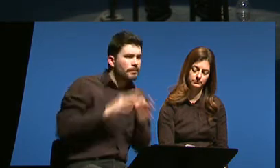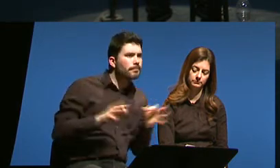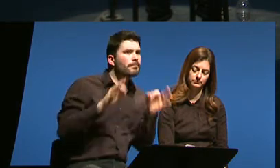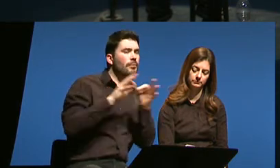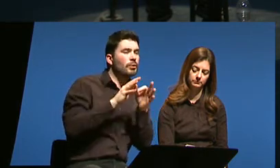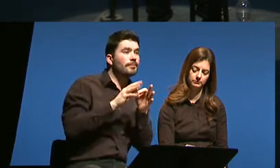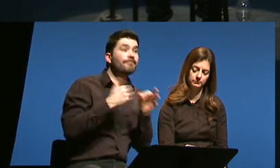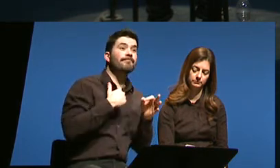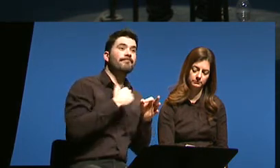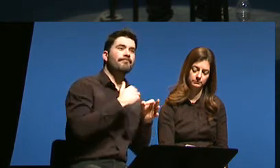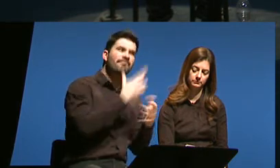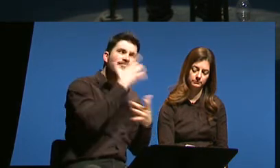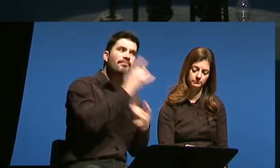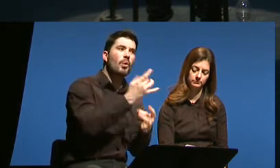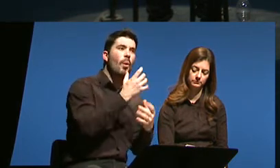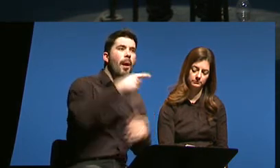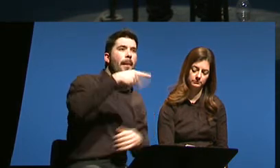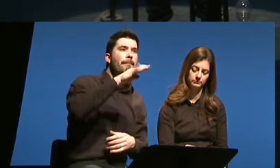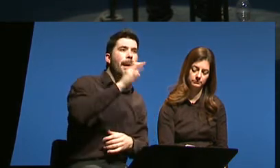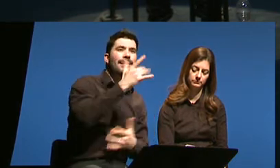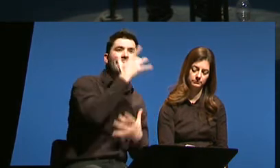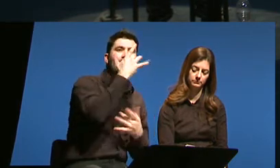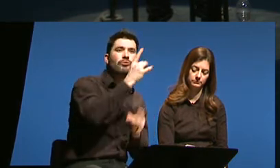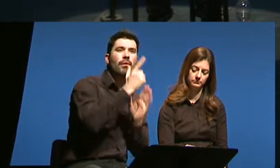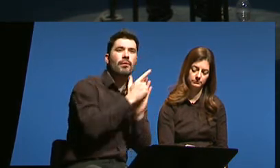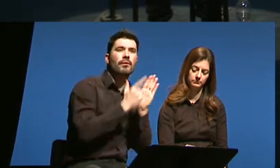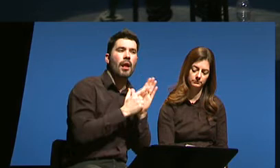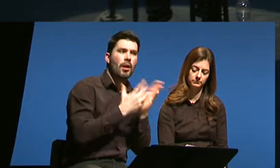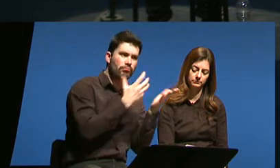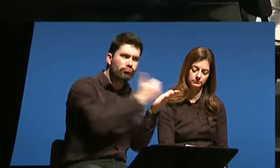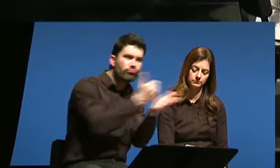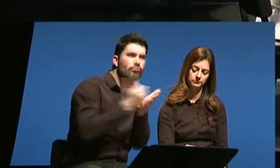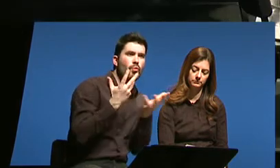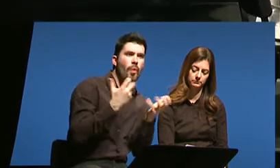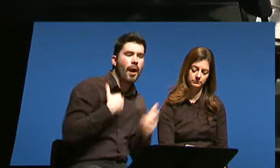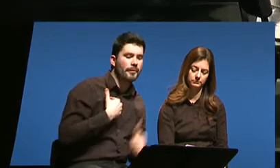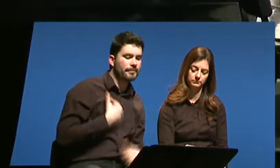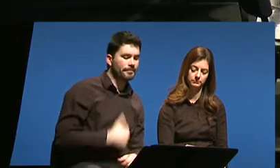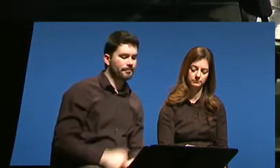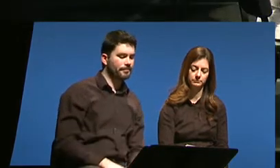I'm interested in public interest law. I like to help people.